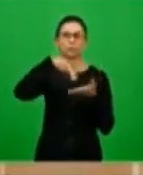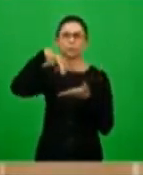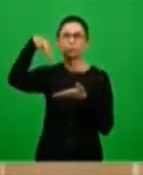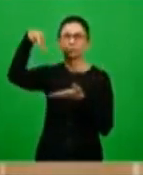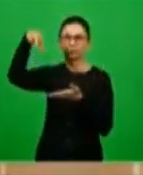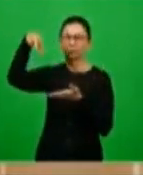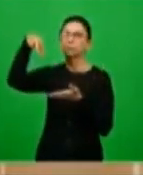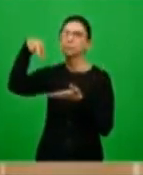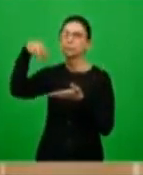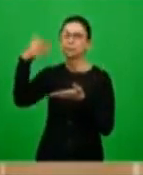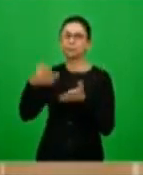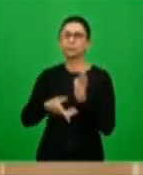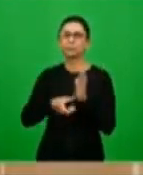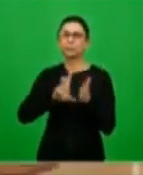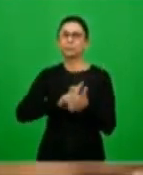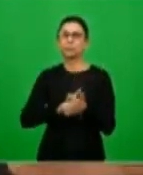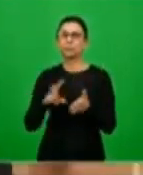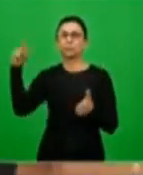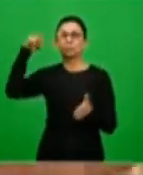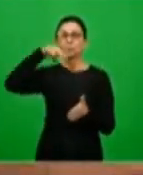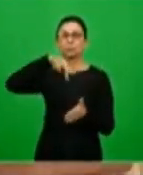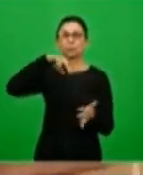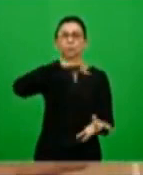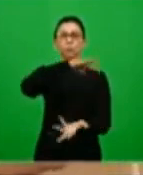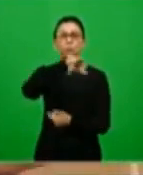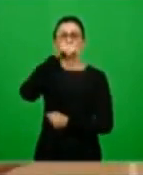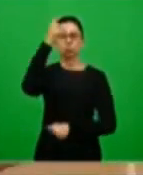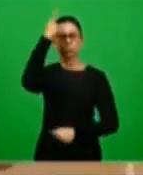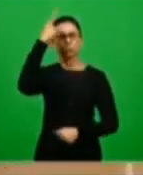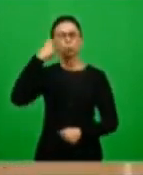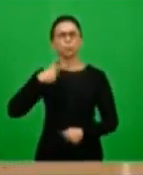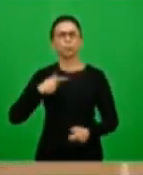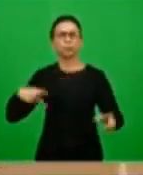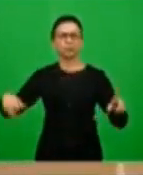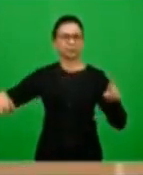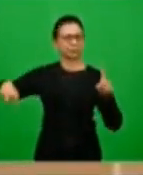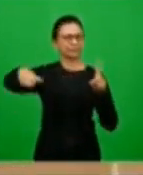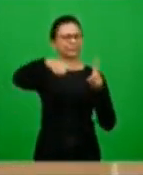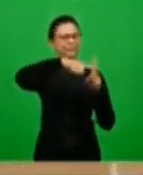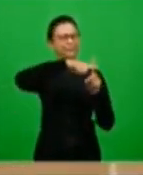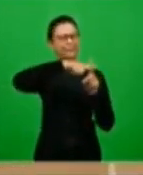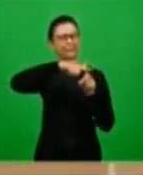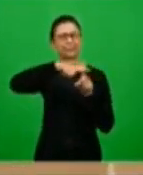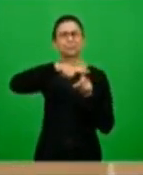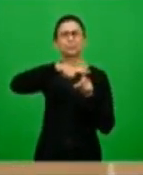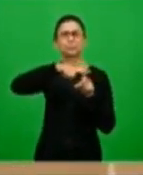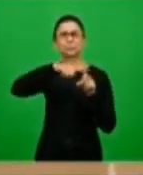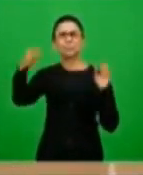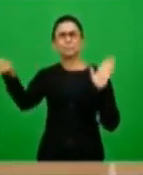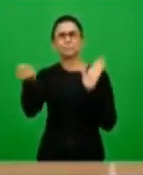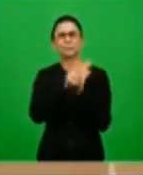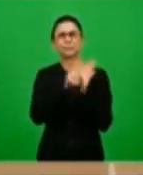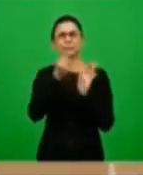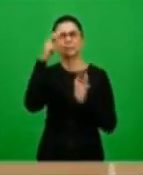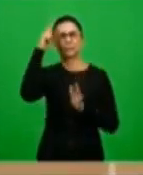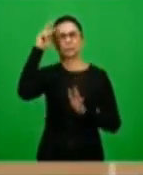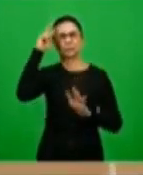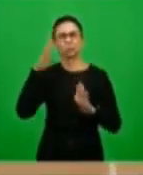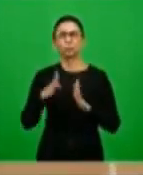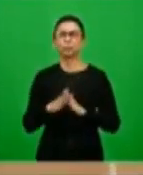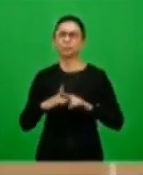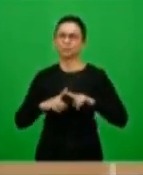goes to the cross of Calvary, he came from heaven. It was God that became man. He goes to the cross of Calvary to seal the victory of the